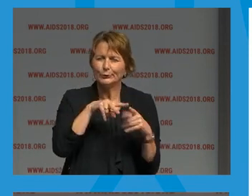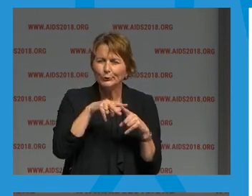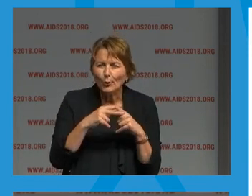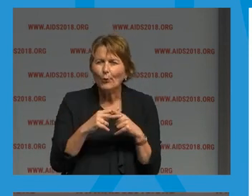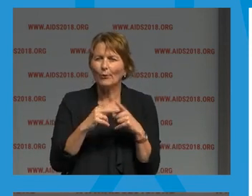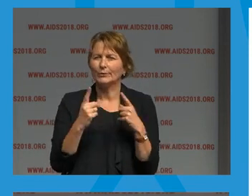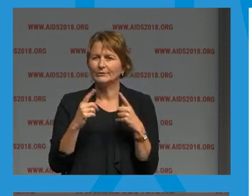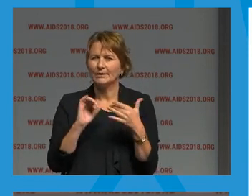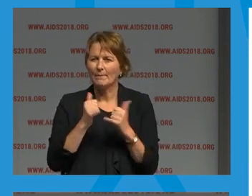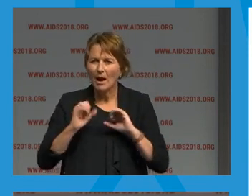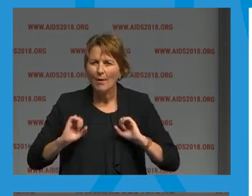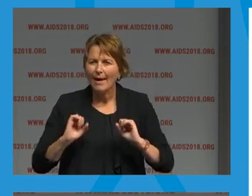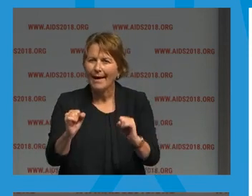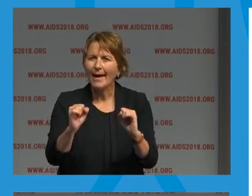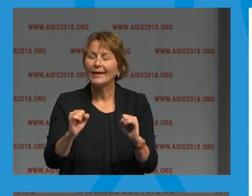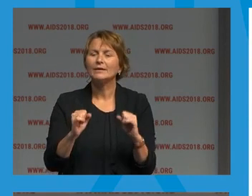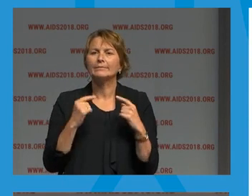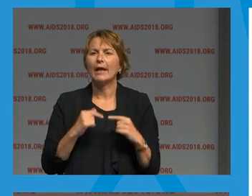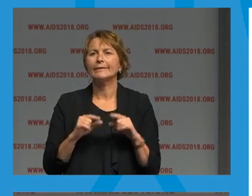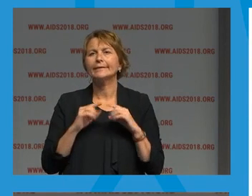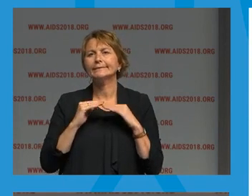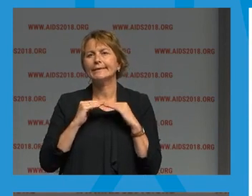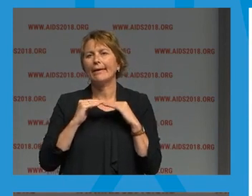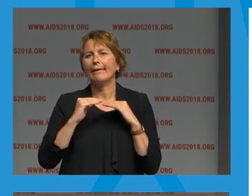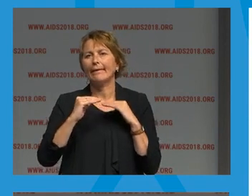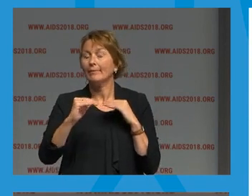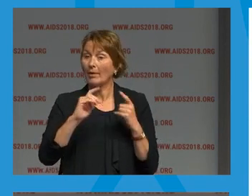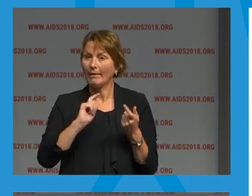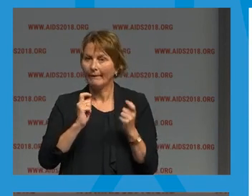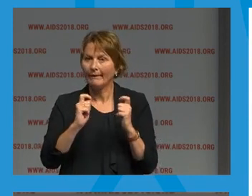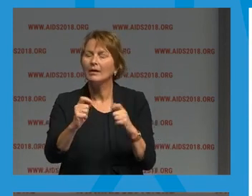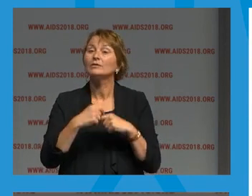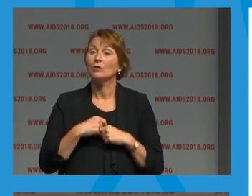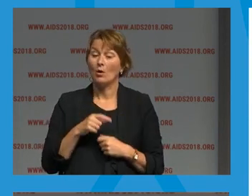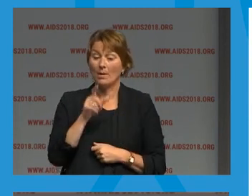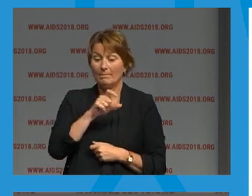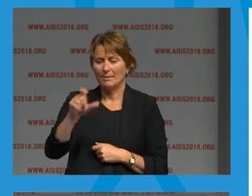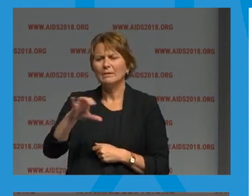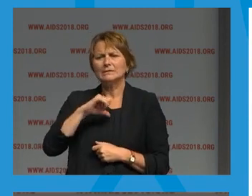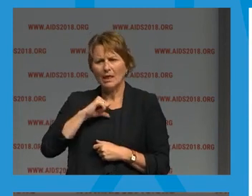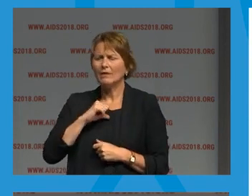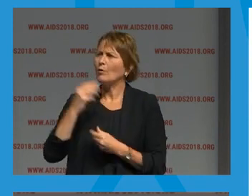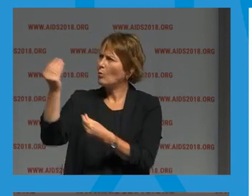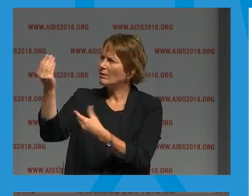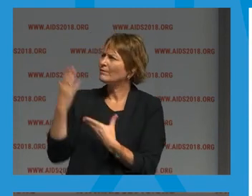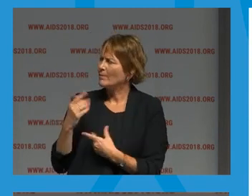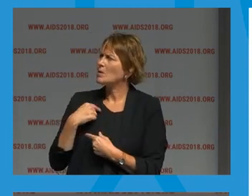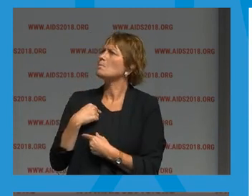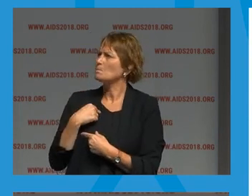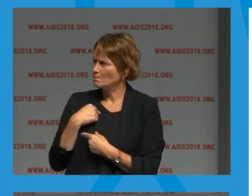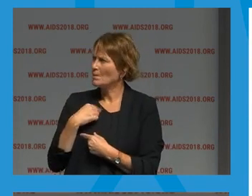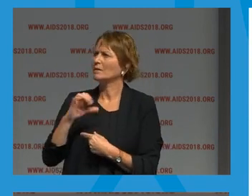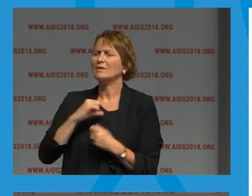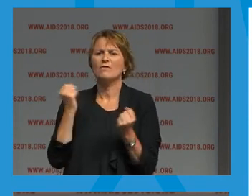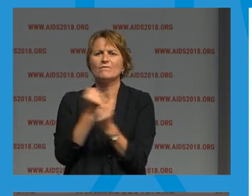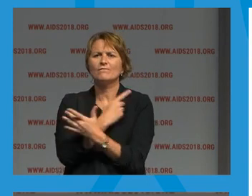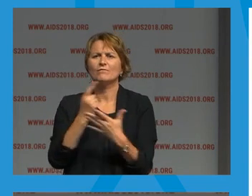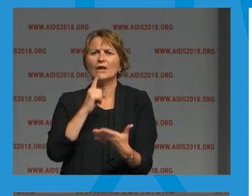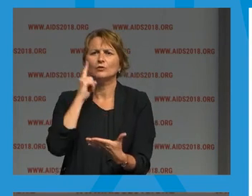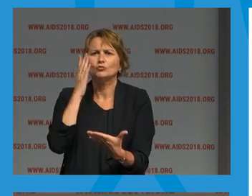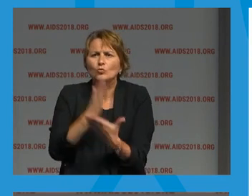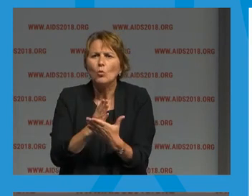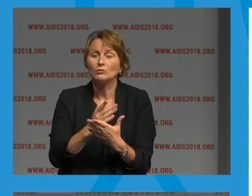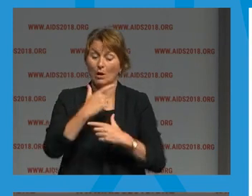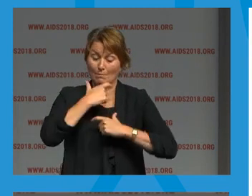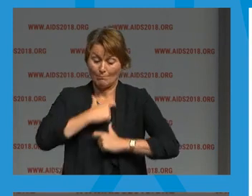change. To ensure people can make free and informed choices about personal behavior,